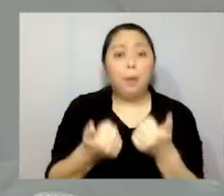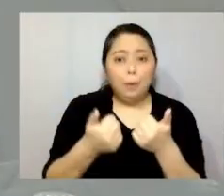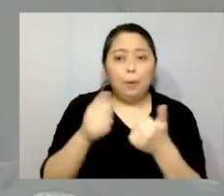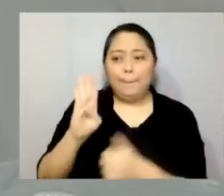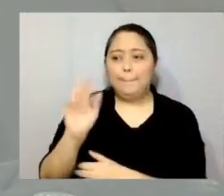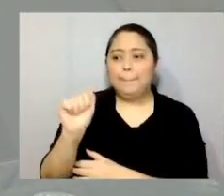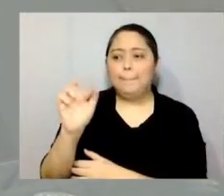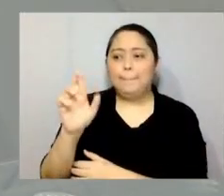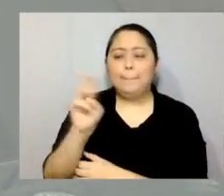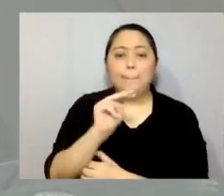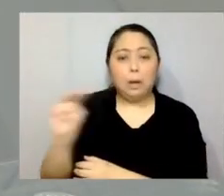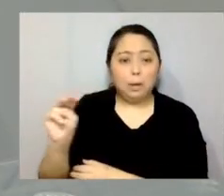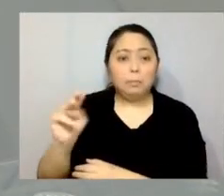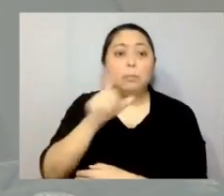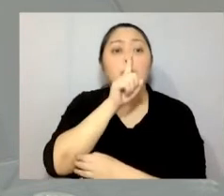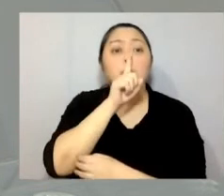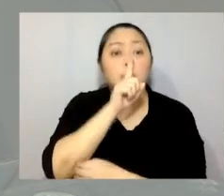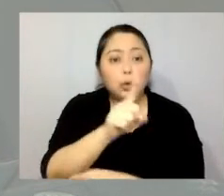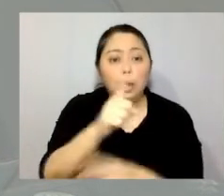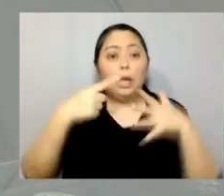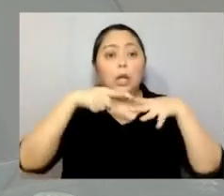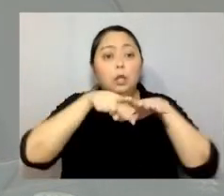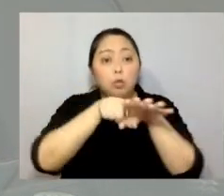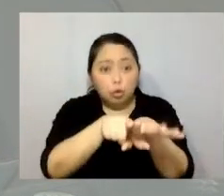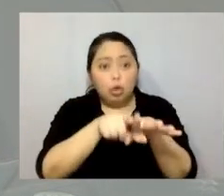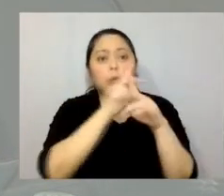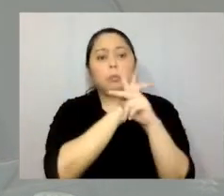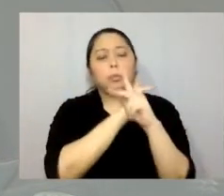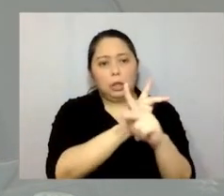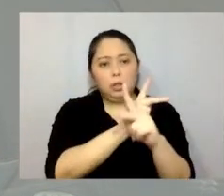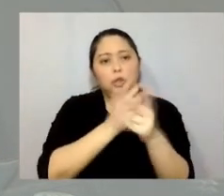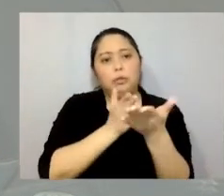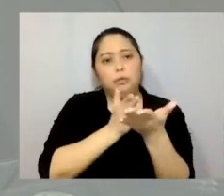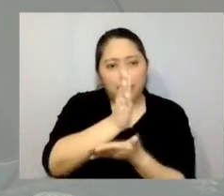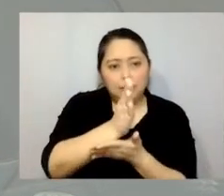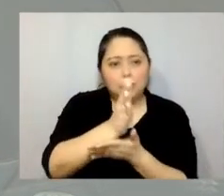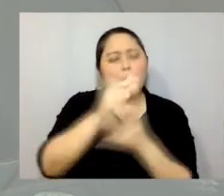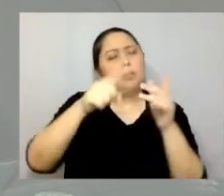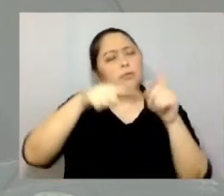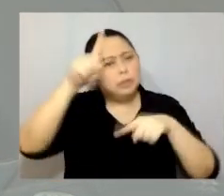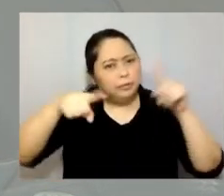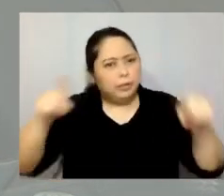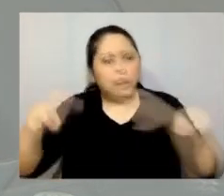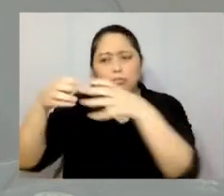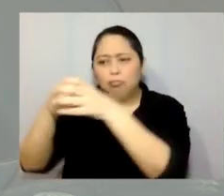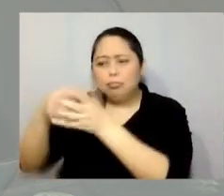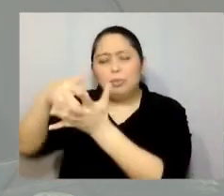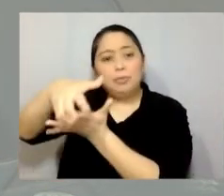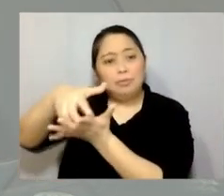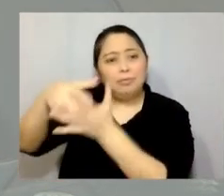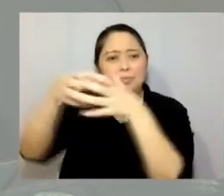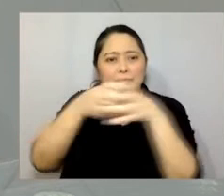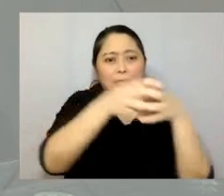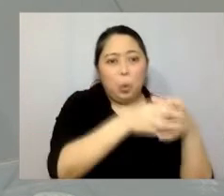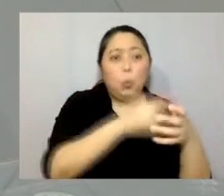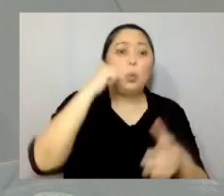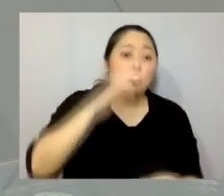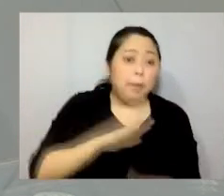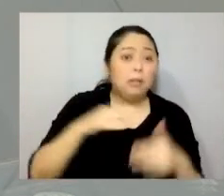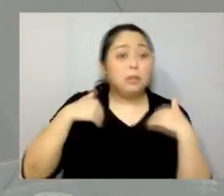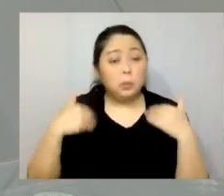next, how will BARM ensure the inclusion, protection, and promotion of rights of various sectors, especially women, the youth,